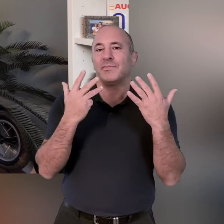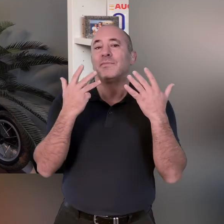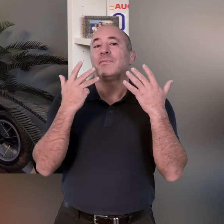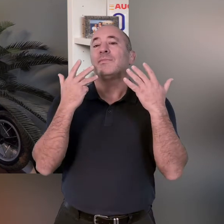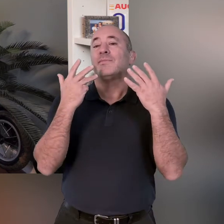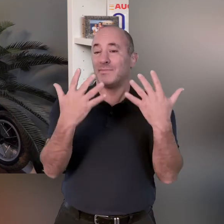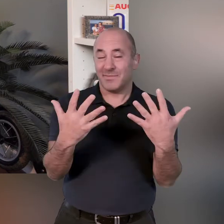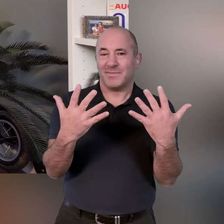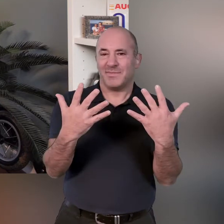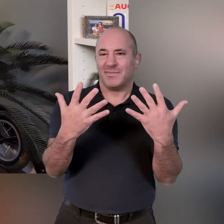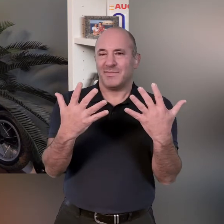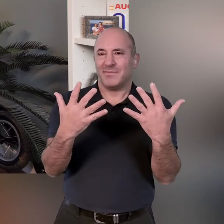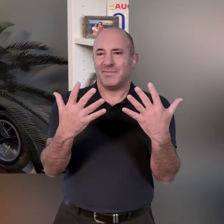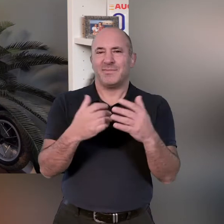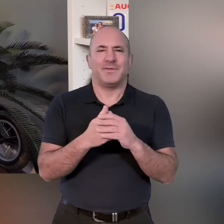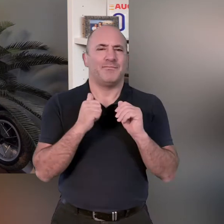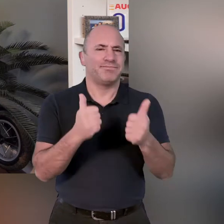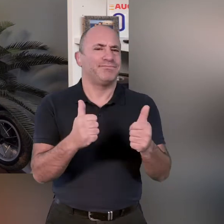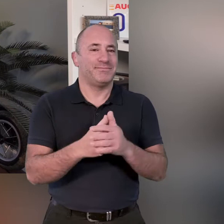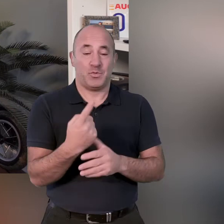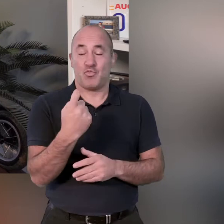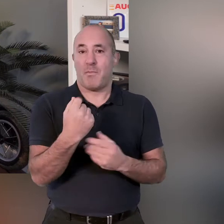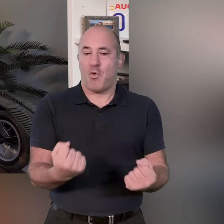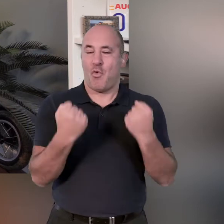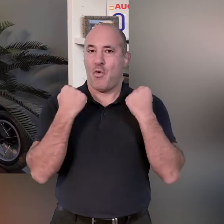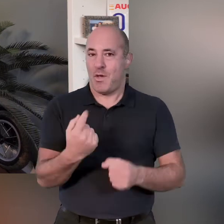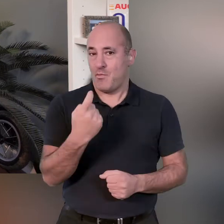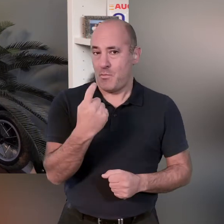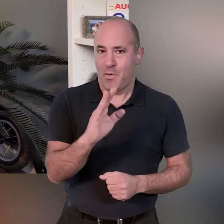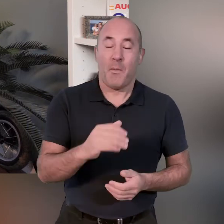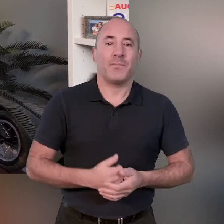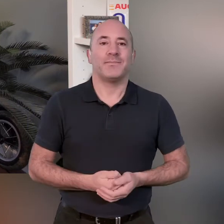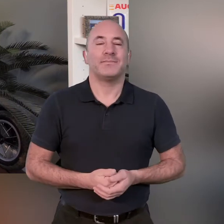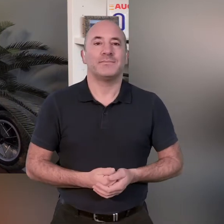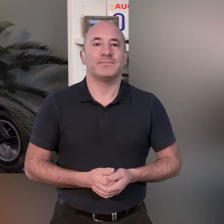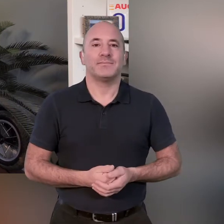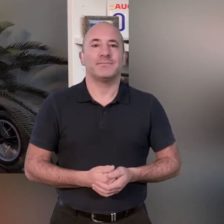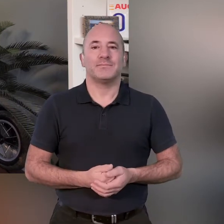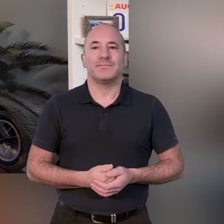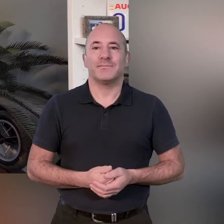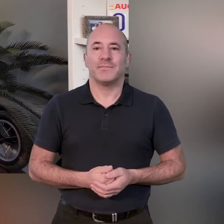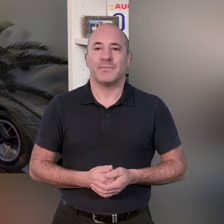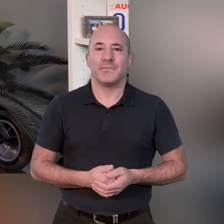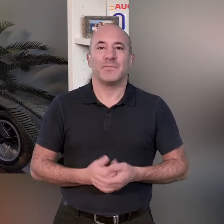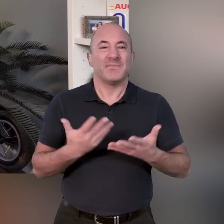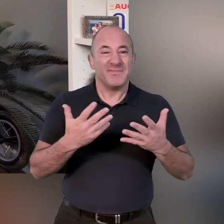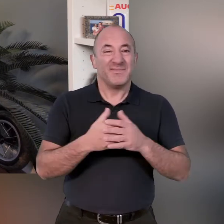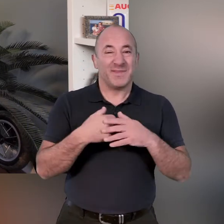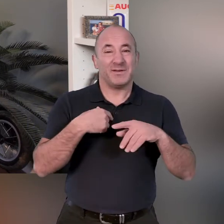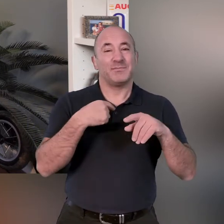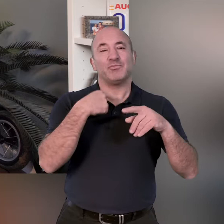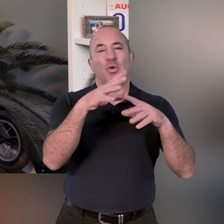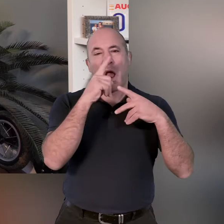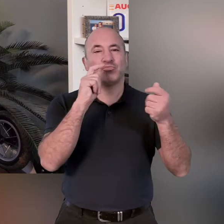9, last one, 10. Good stuff. One more set to go of the bicep curls. Also with this, the other